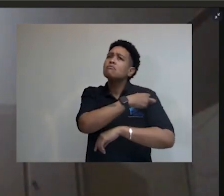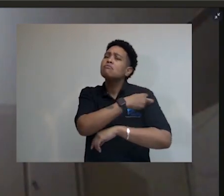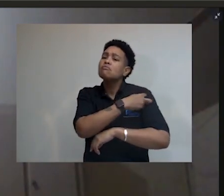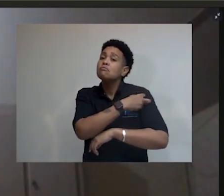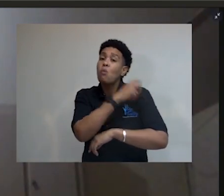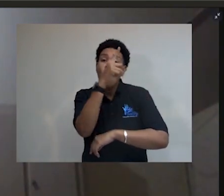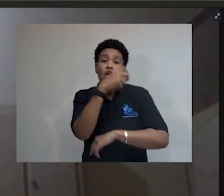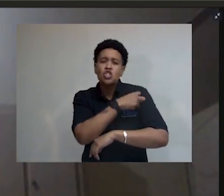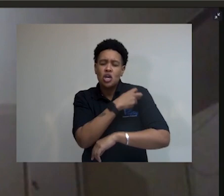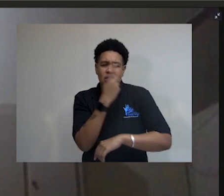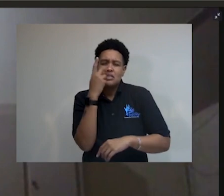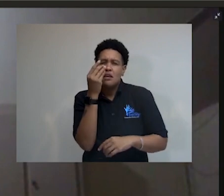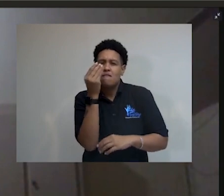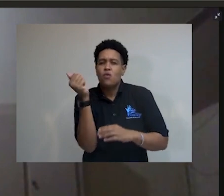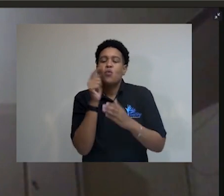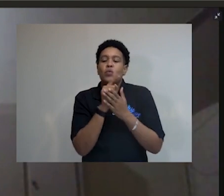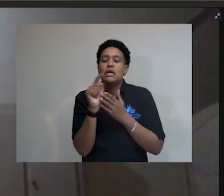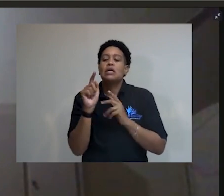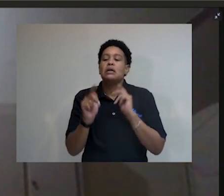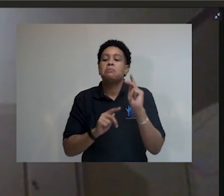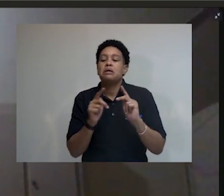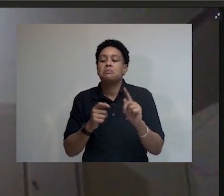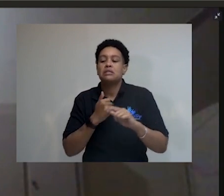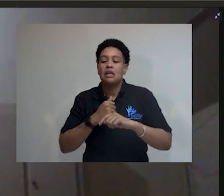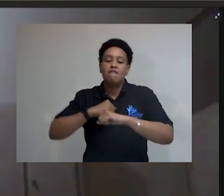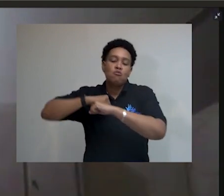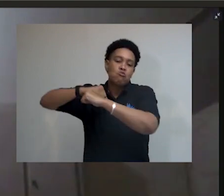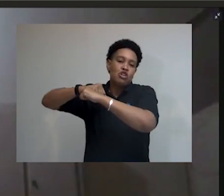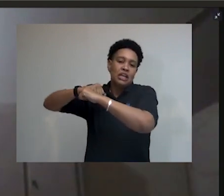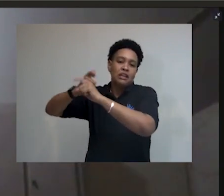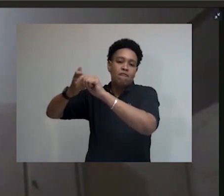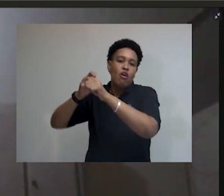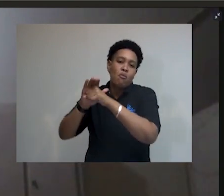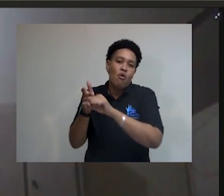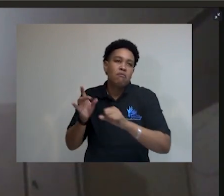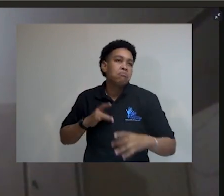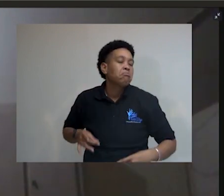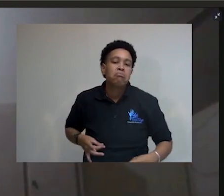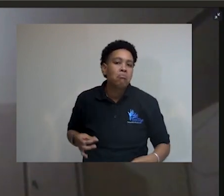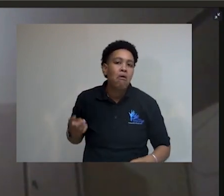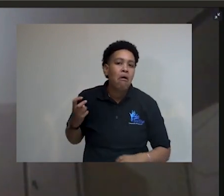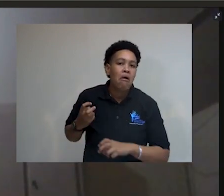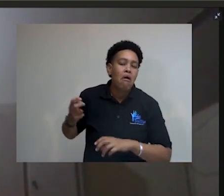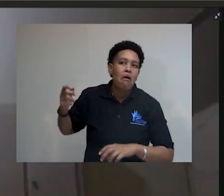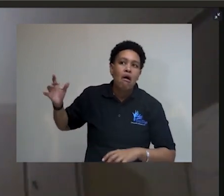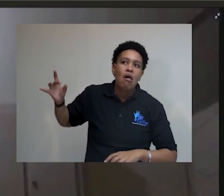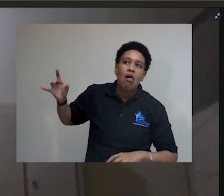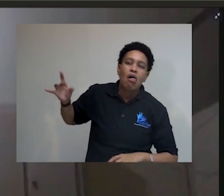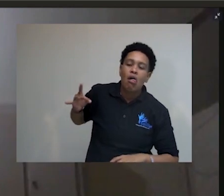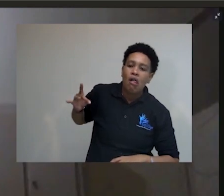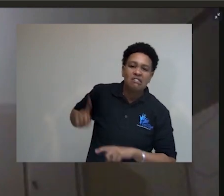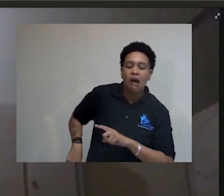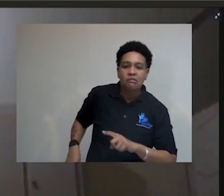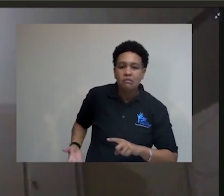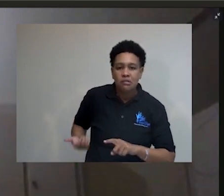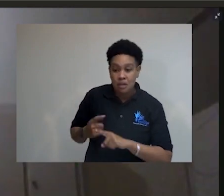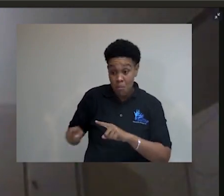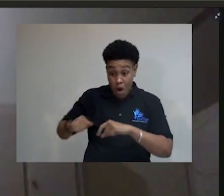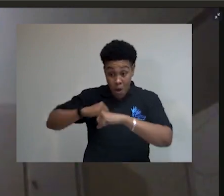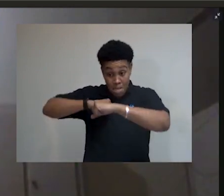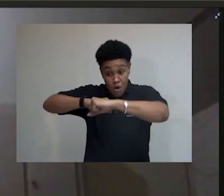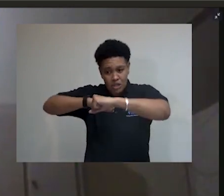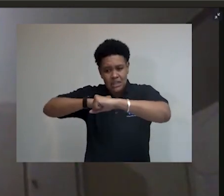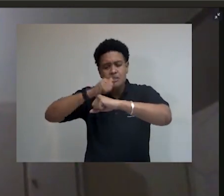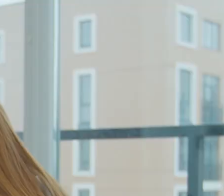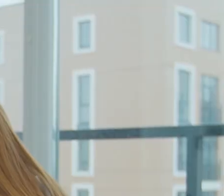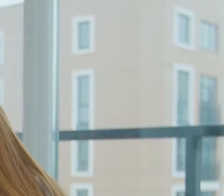few weeks, persons were protected from COVID, but the protection was not